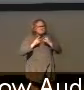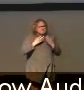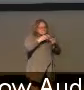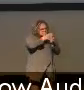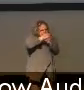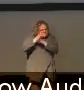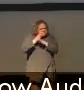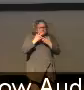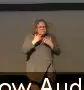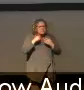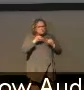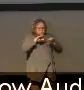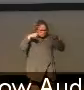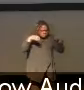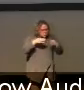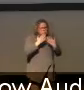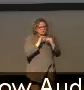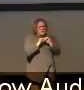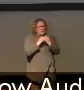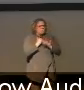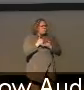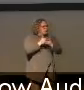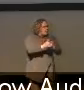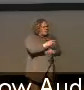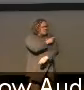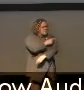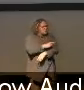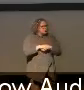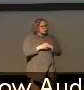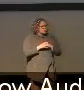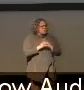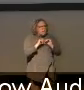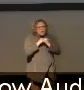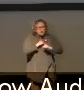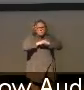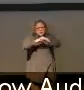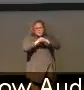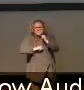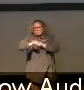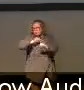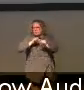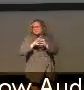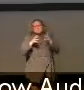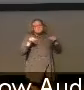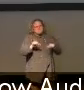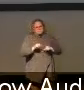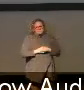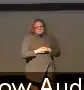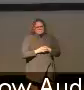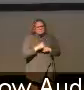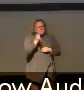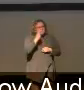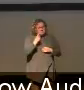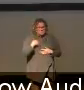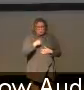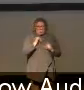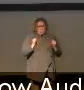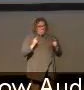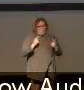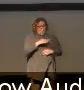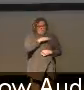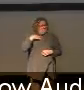aiming to protect others as much as we could. I want to emphasize that all of us were volunteers early on in this